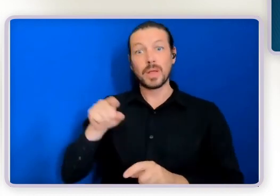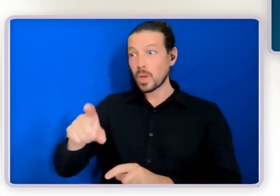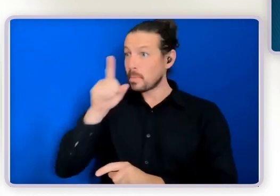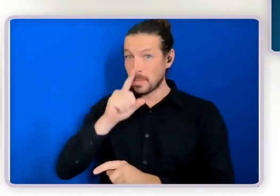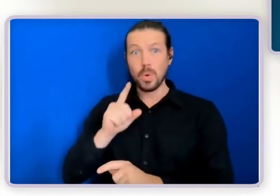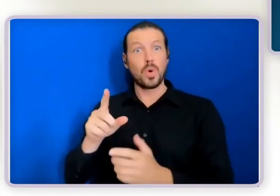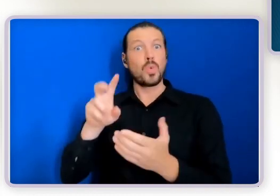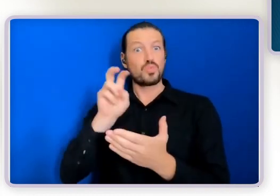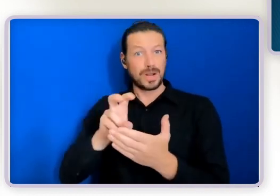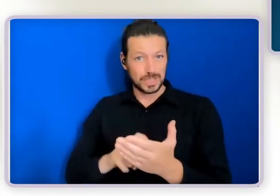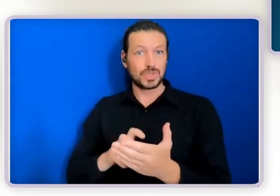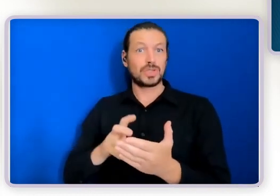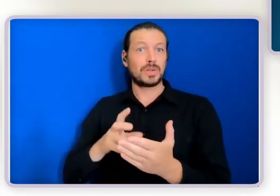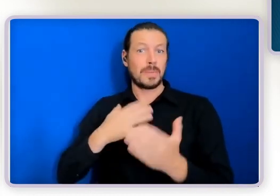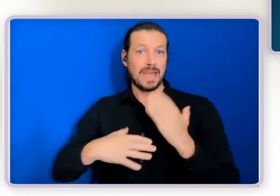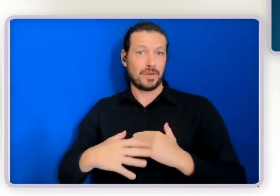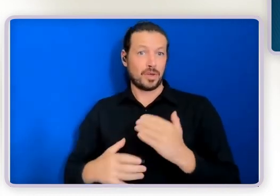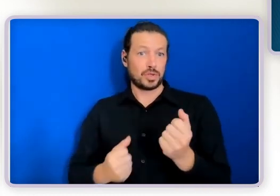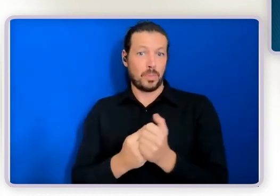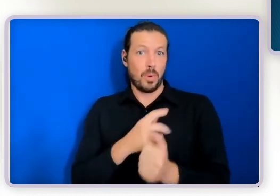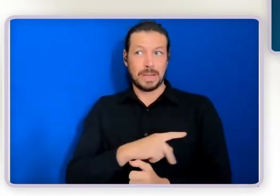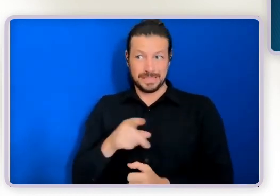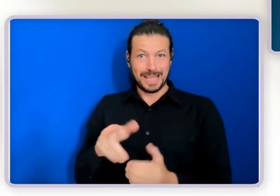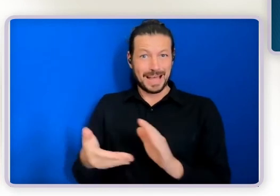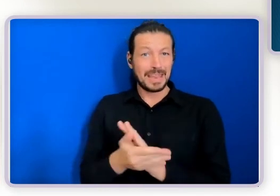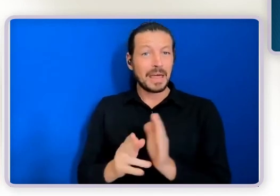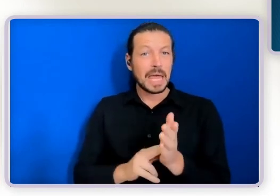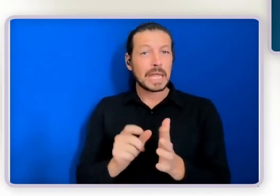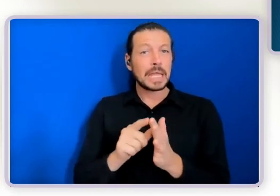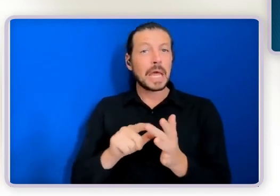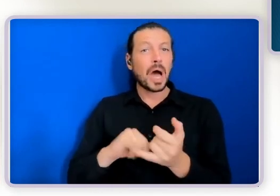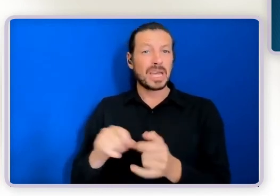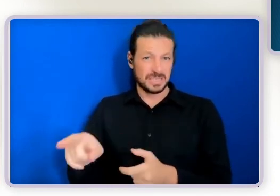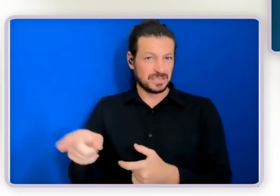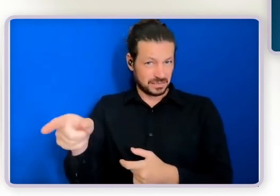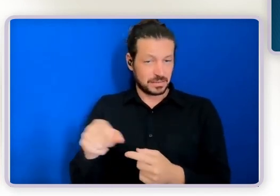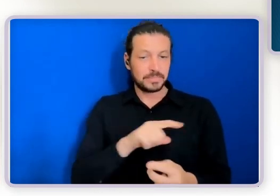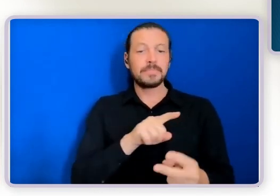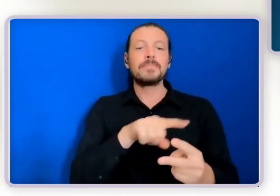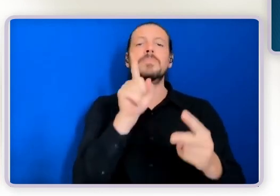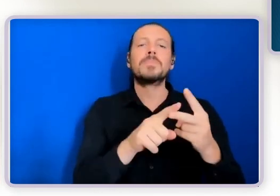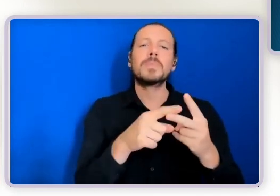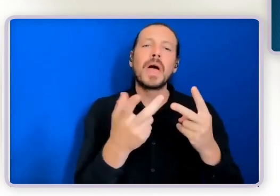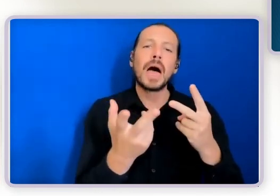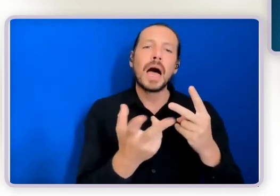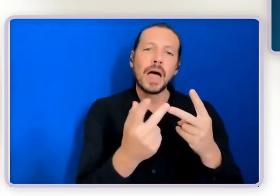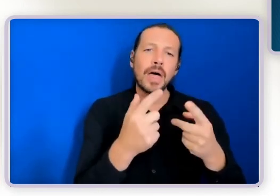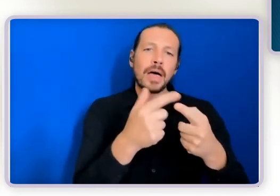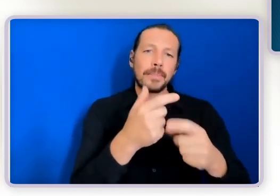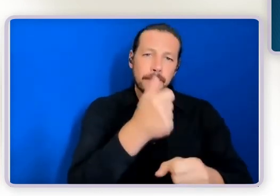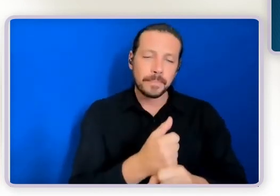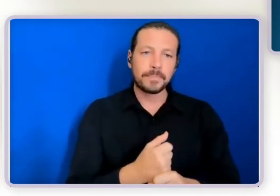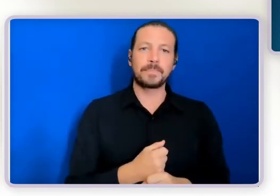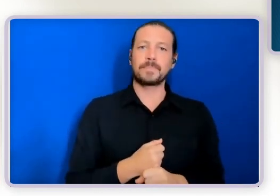with the NDIS. Example 2, a psychologist who works for